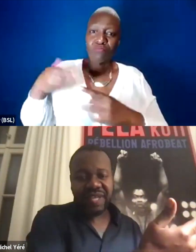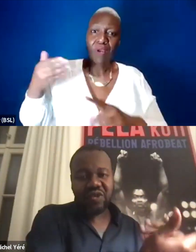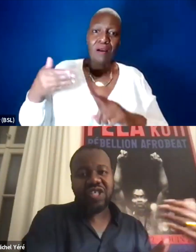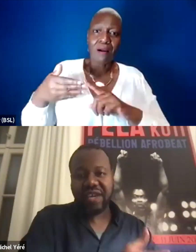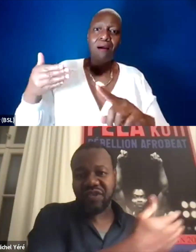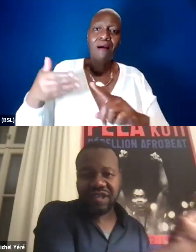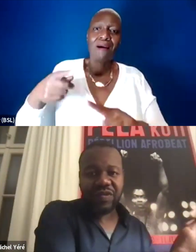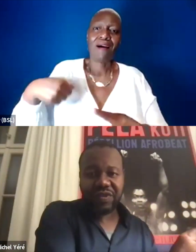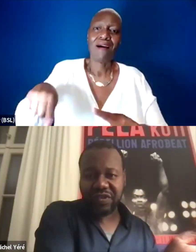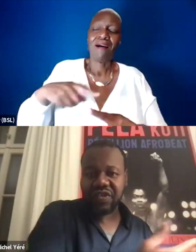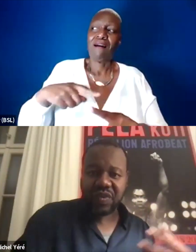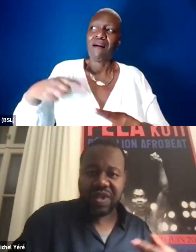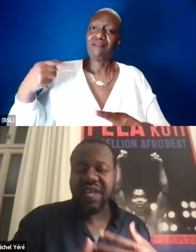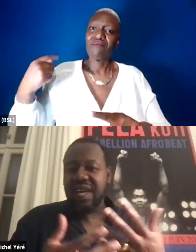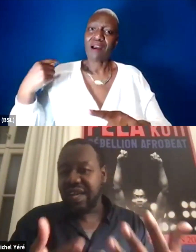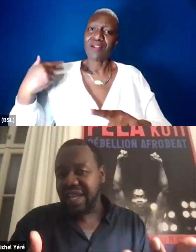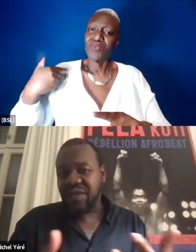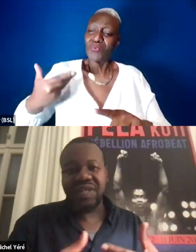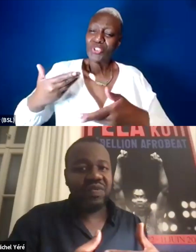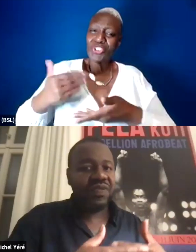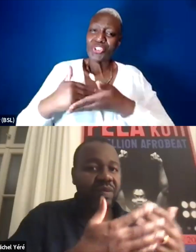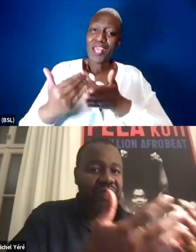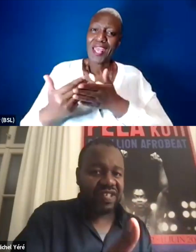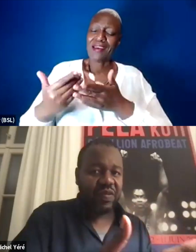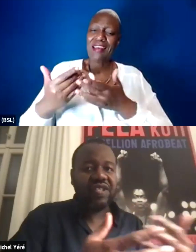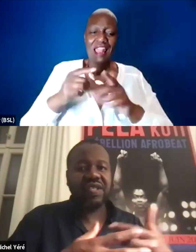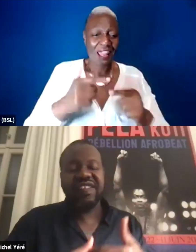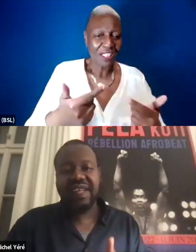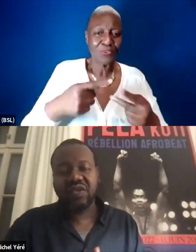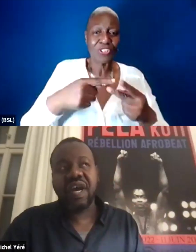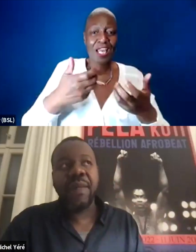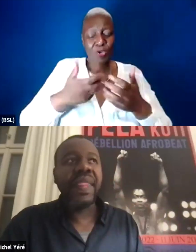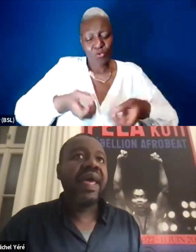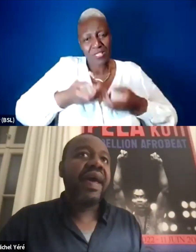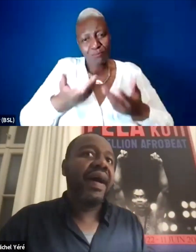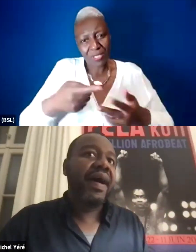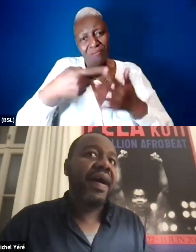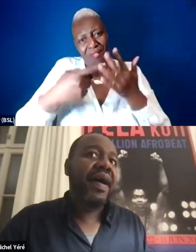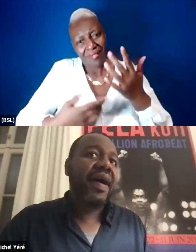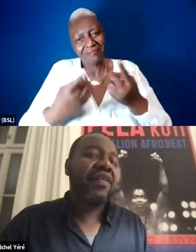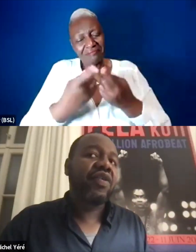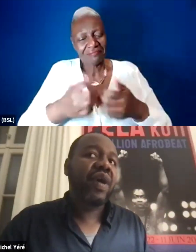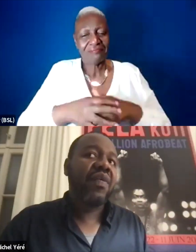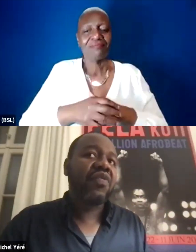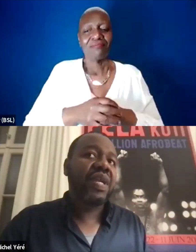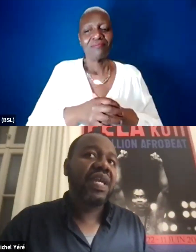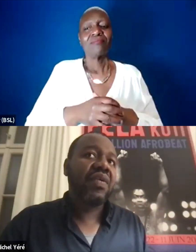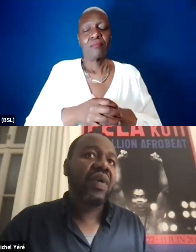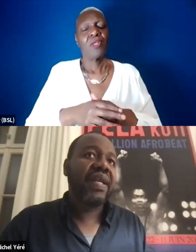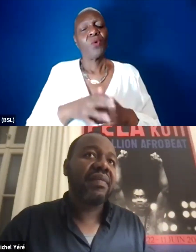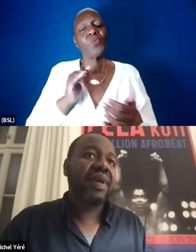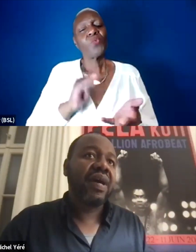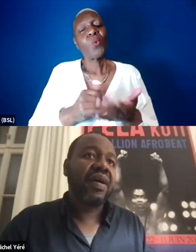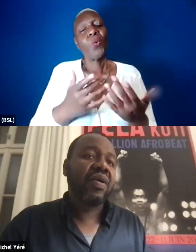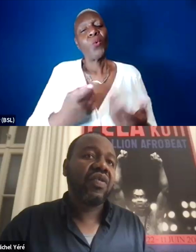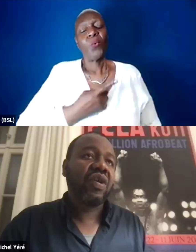that you share a certain number of concerns with language, with forms of expression, etc. And so I was really